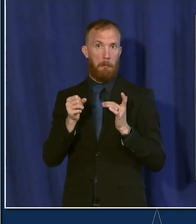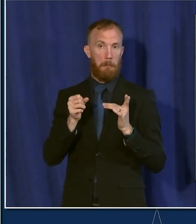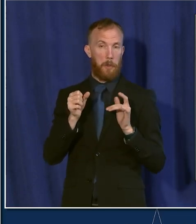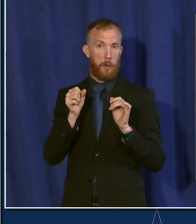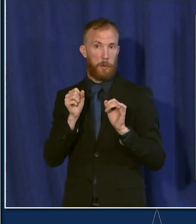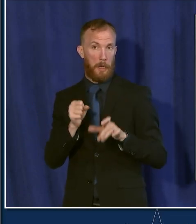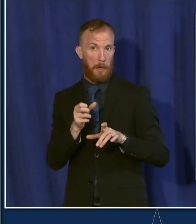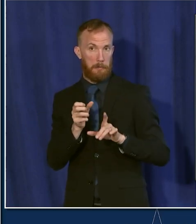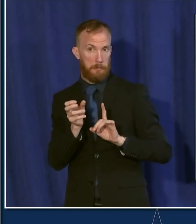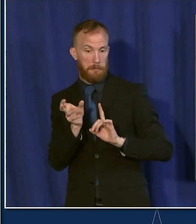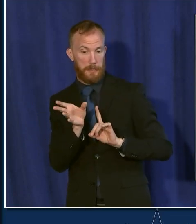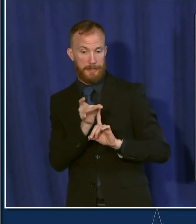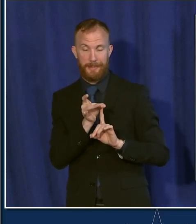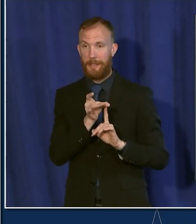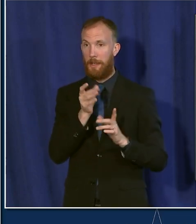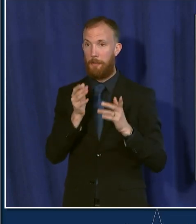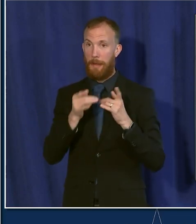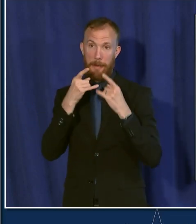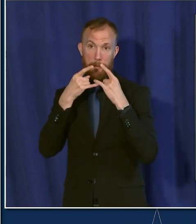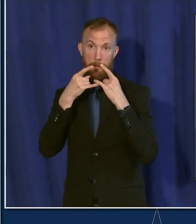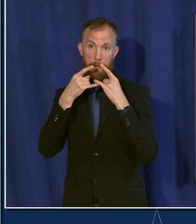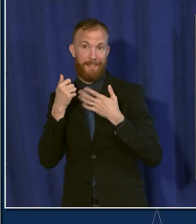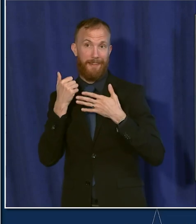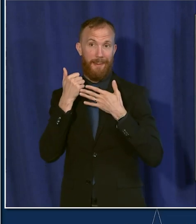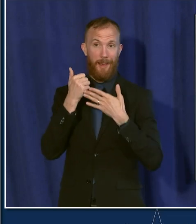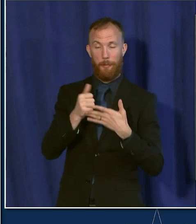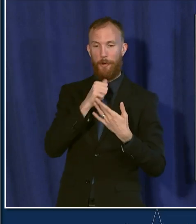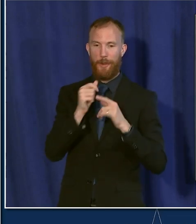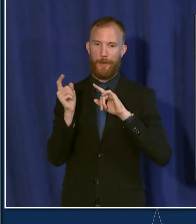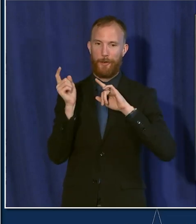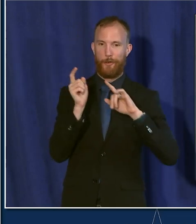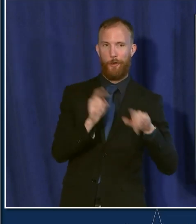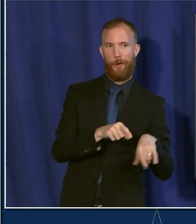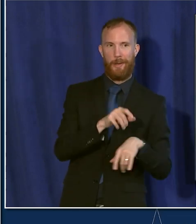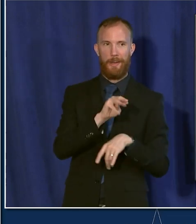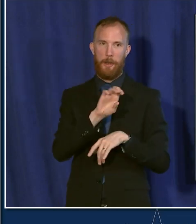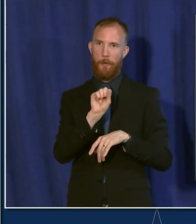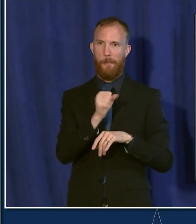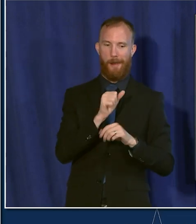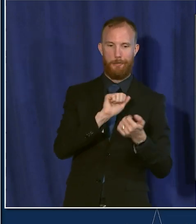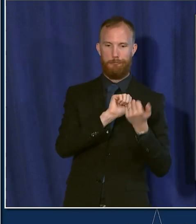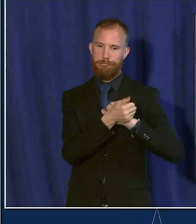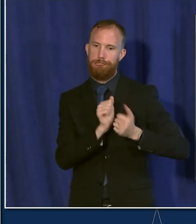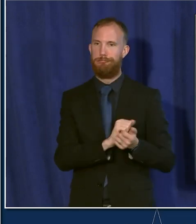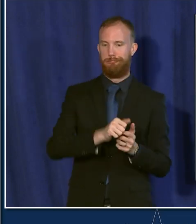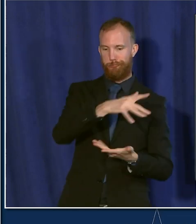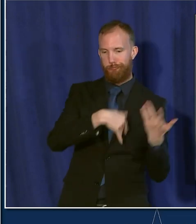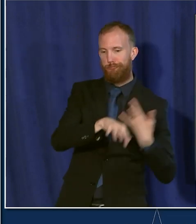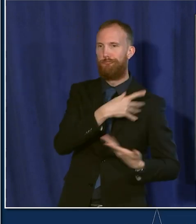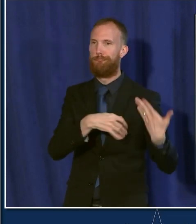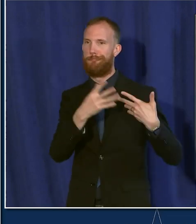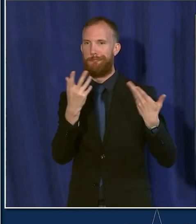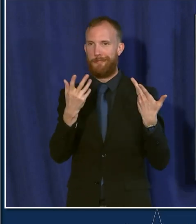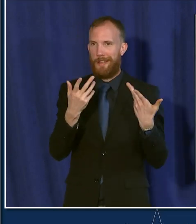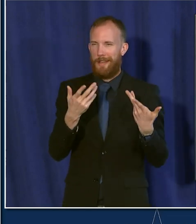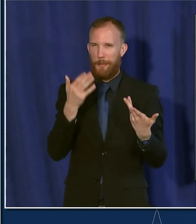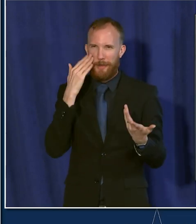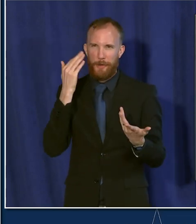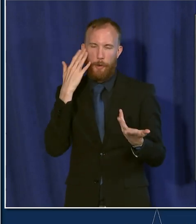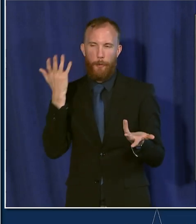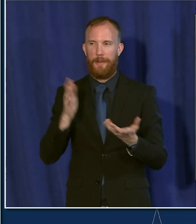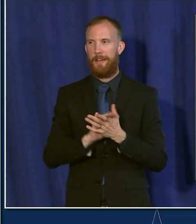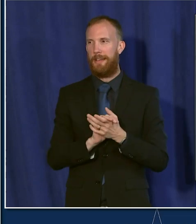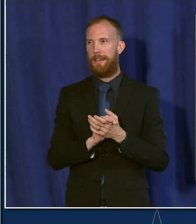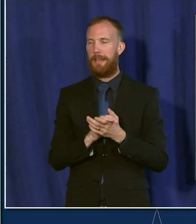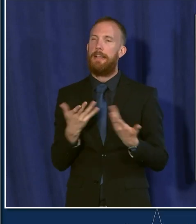and perhaps not going to the mosh pit, right? If you're thinking about having, you know, being at this festival, I also am pretty confident that people are able, if